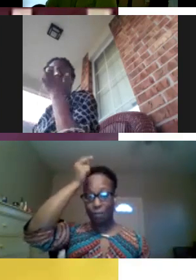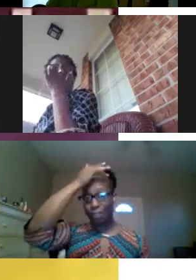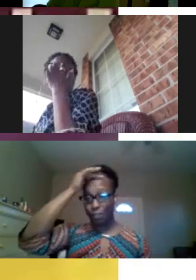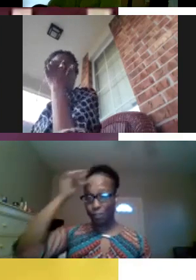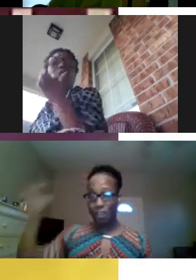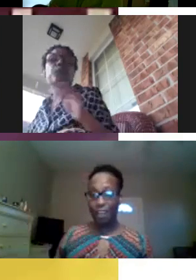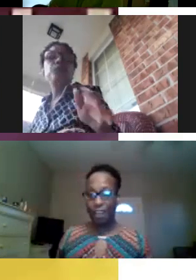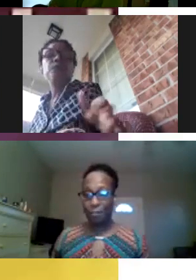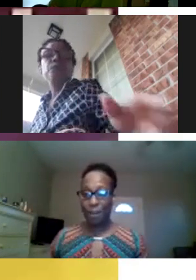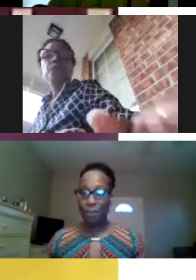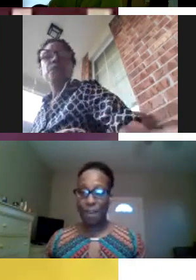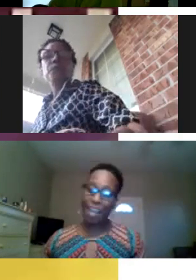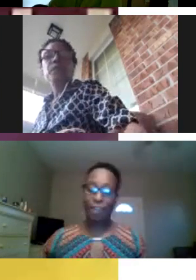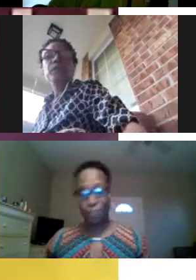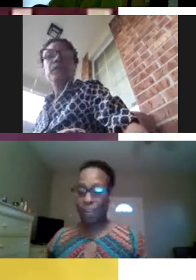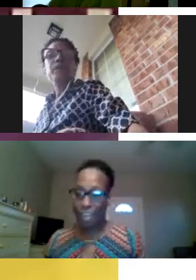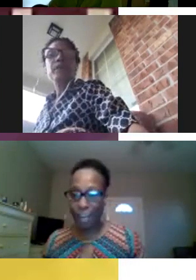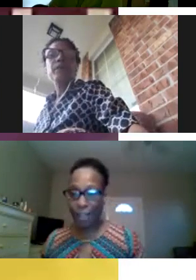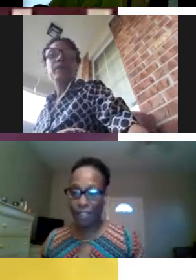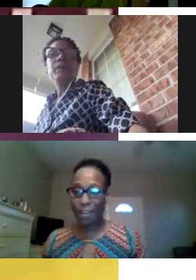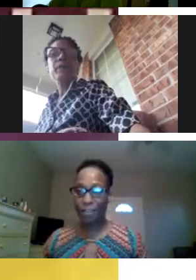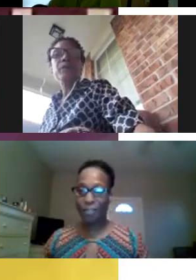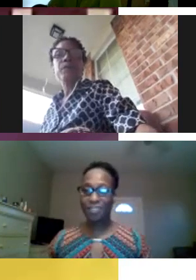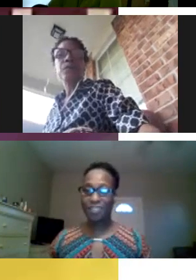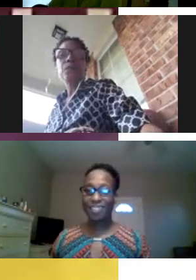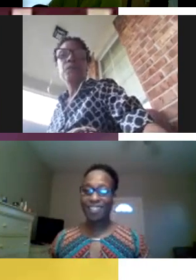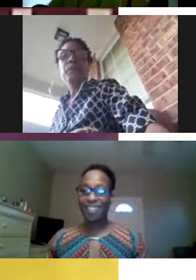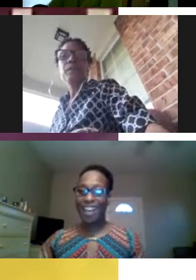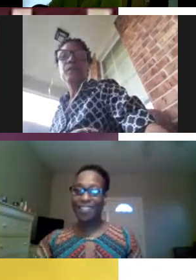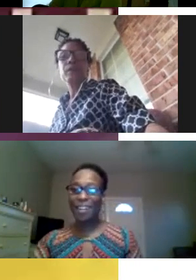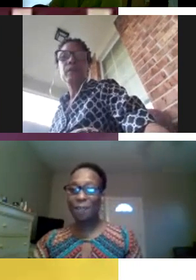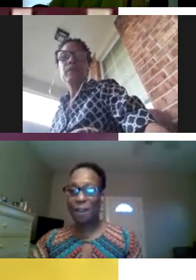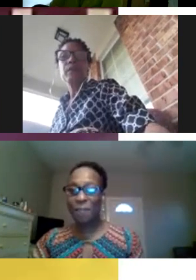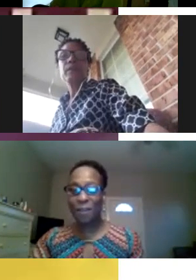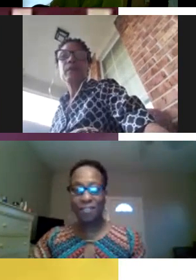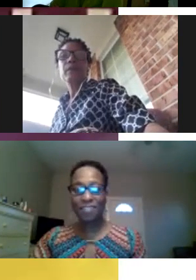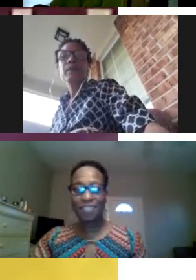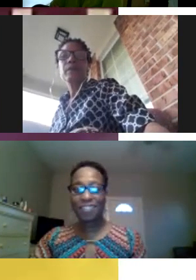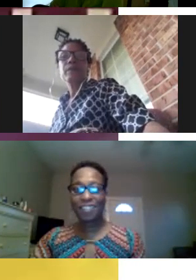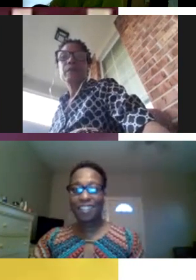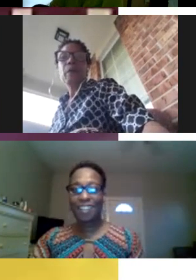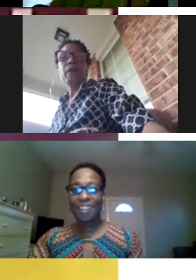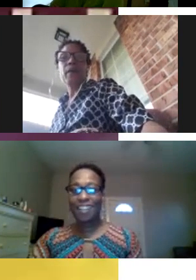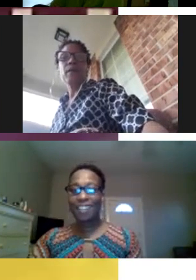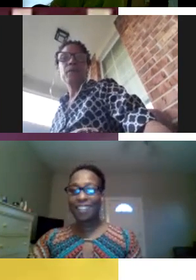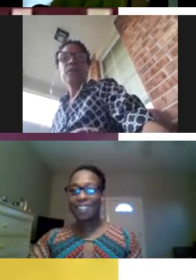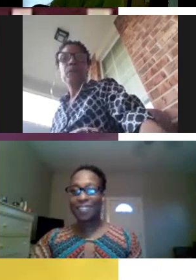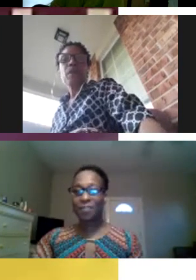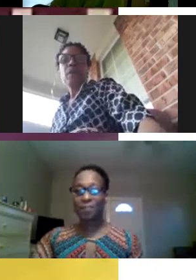don't want to read it when I have you here. So, yeah, you can come off mute.